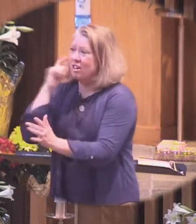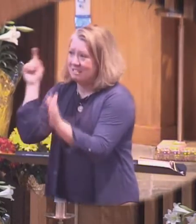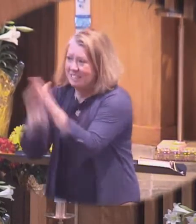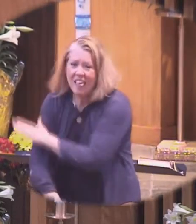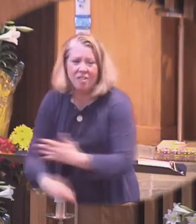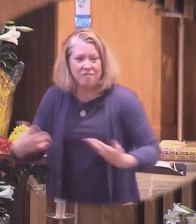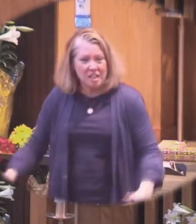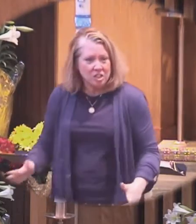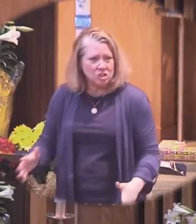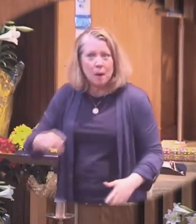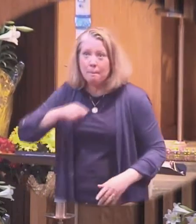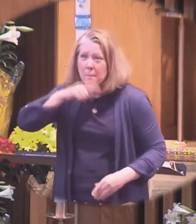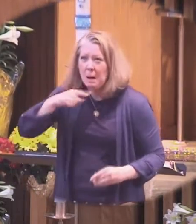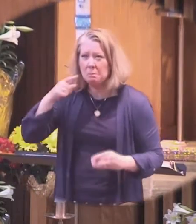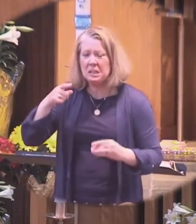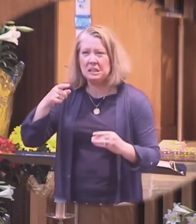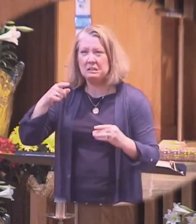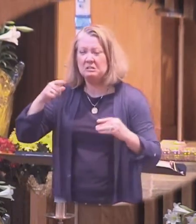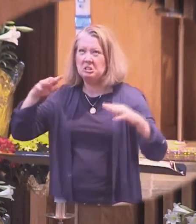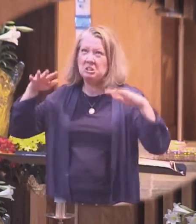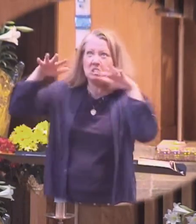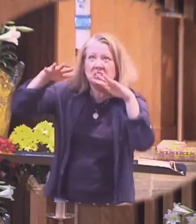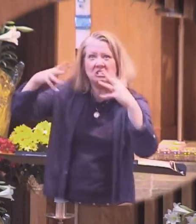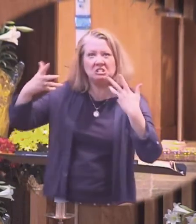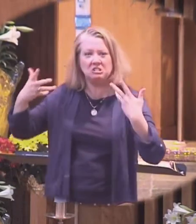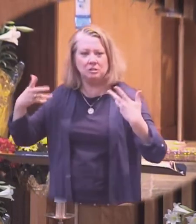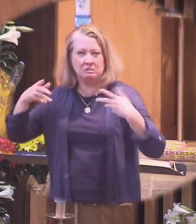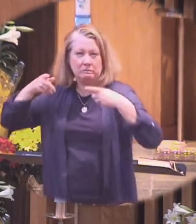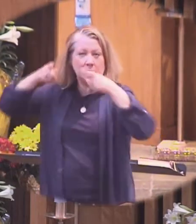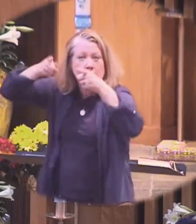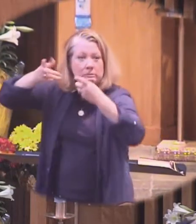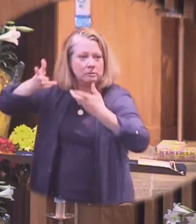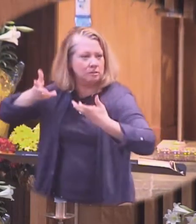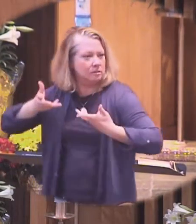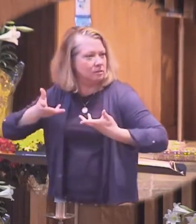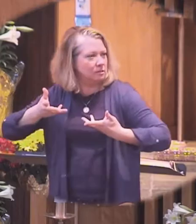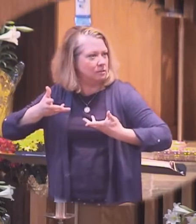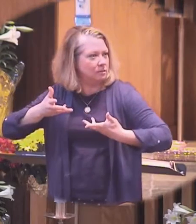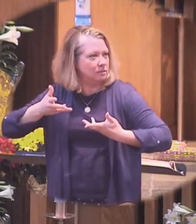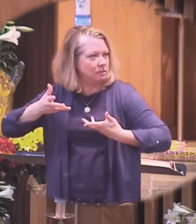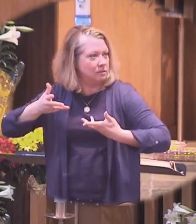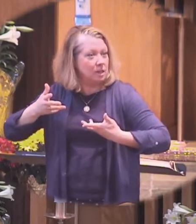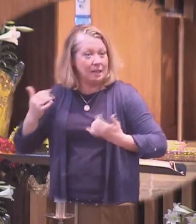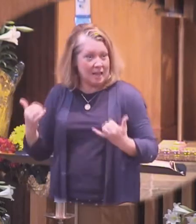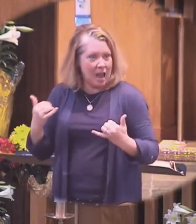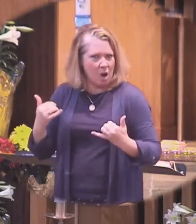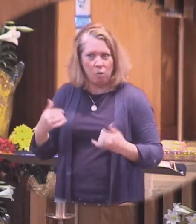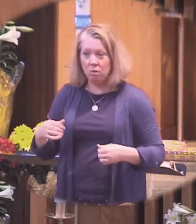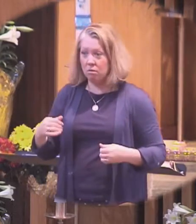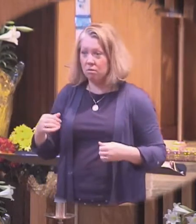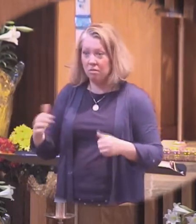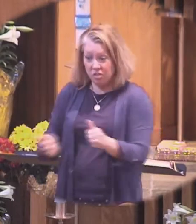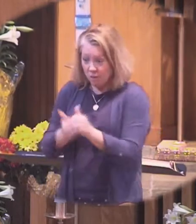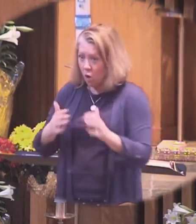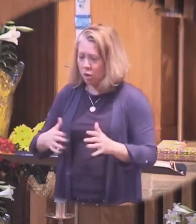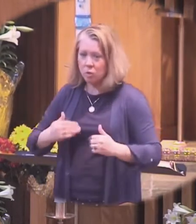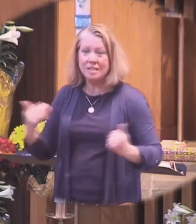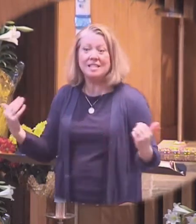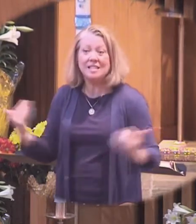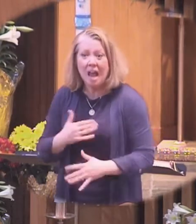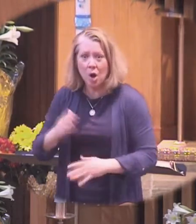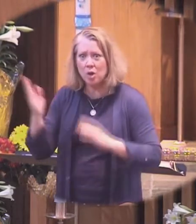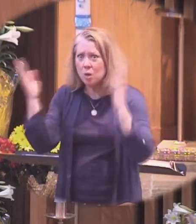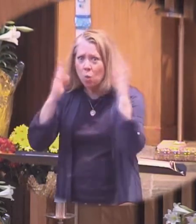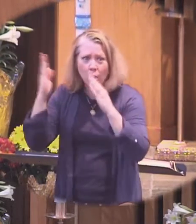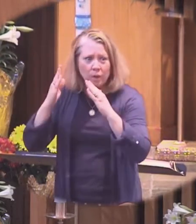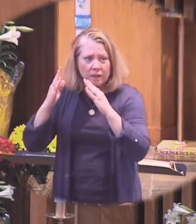a very public, tragic death. Now in the morning, the disciples scatter. There's worry